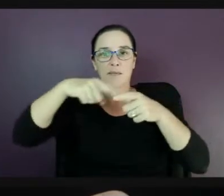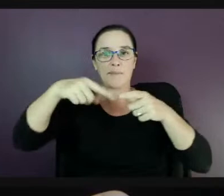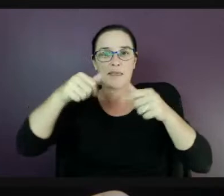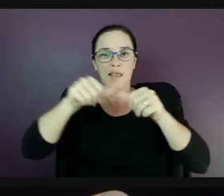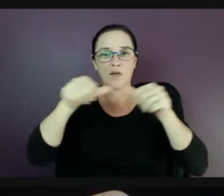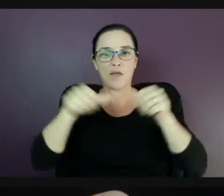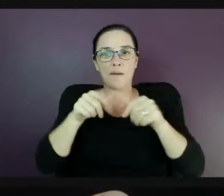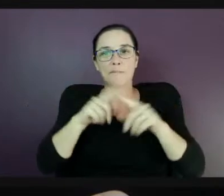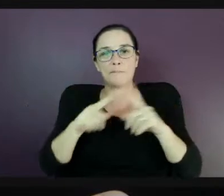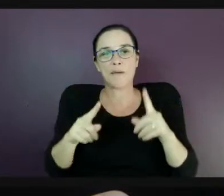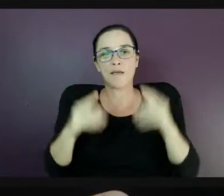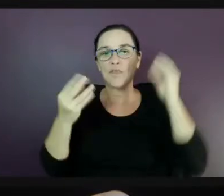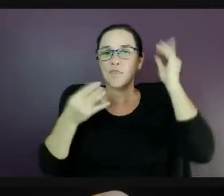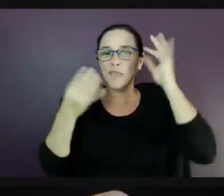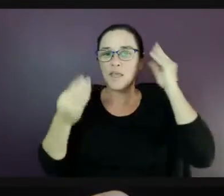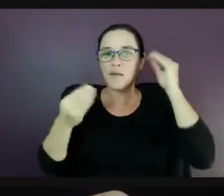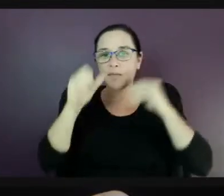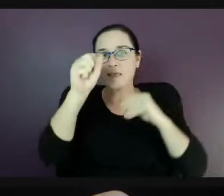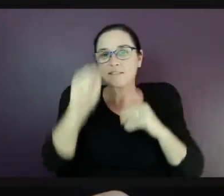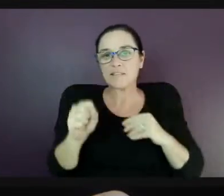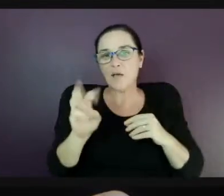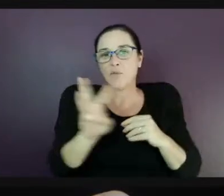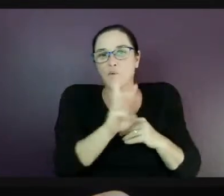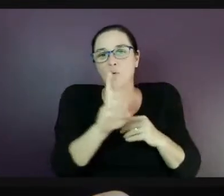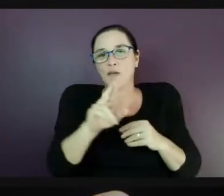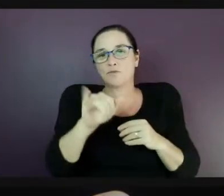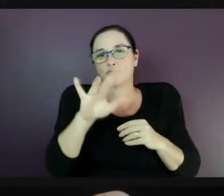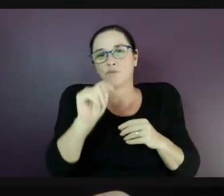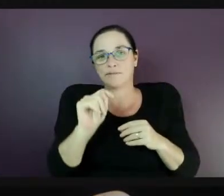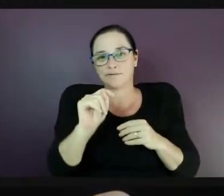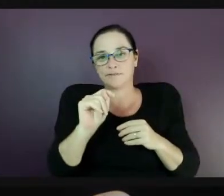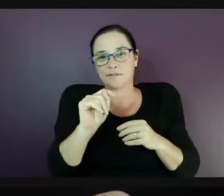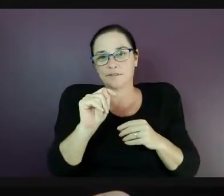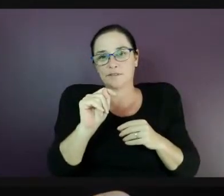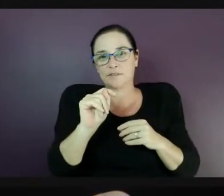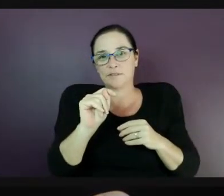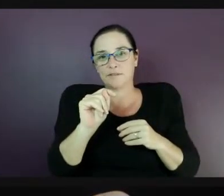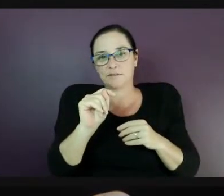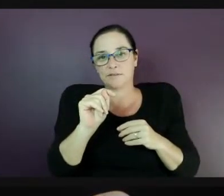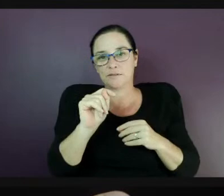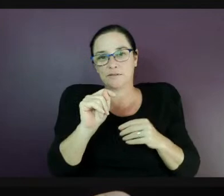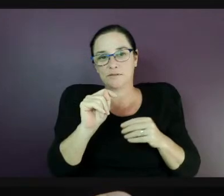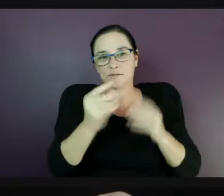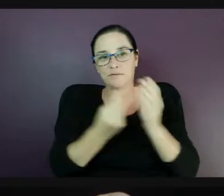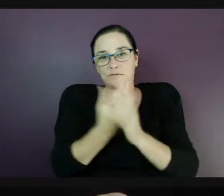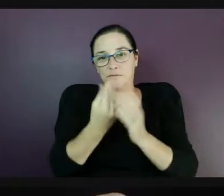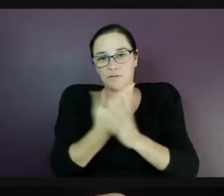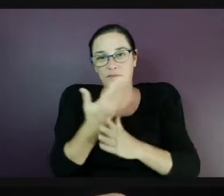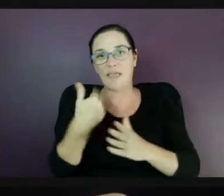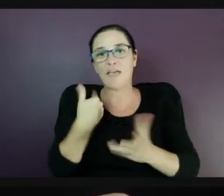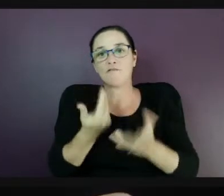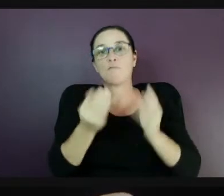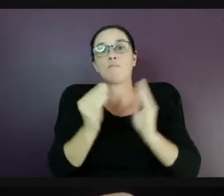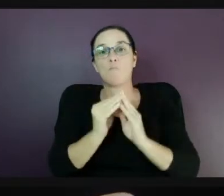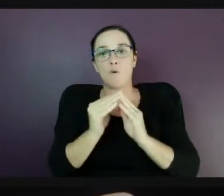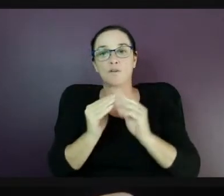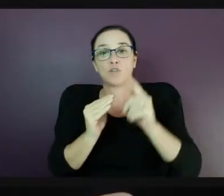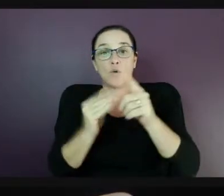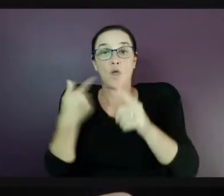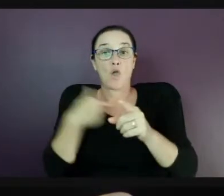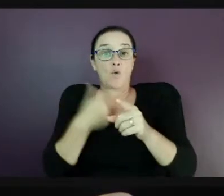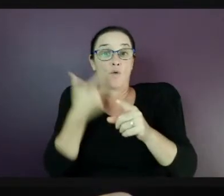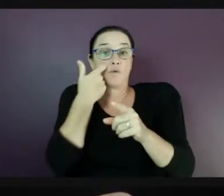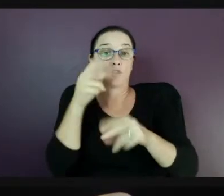also considering the possibility of a southwest rift outbreak, there are more closures than just that in effect. We were just looking at the